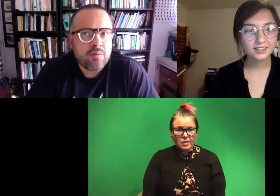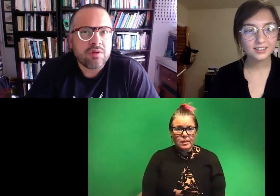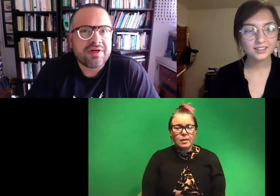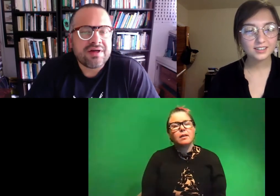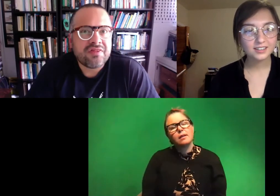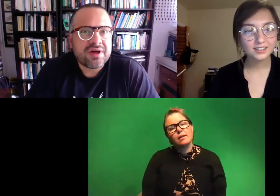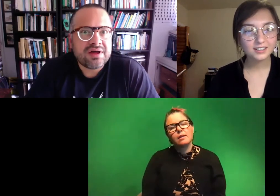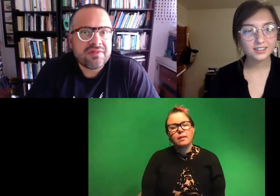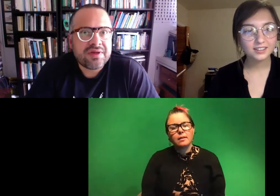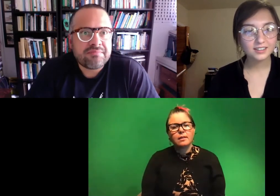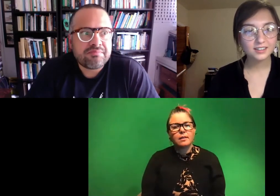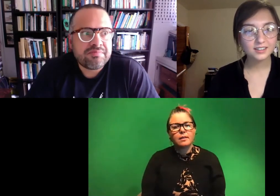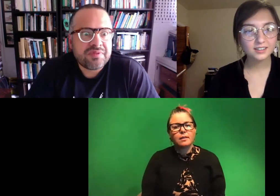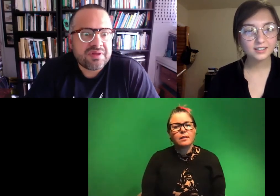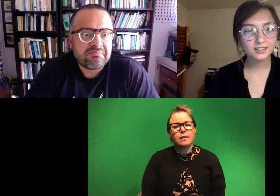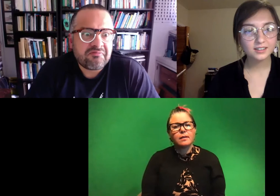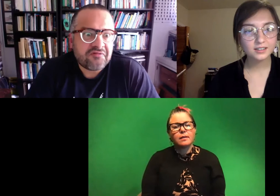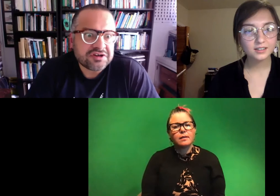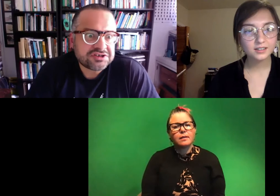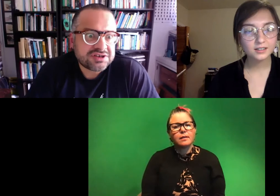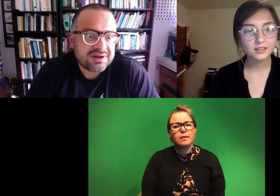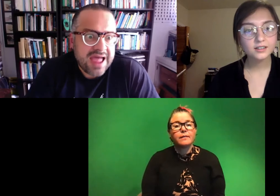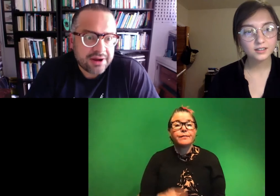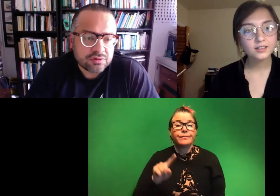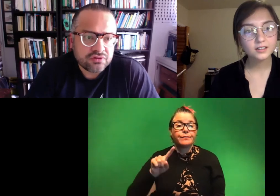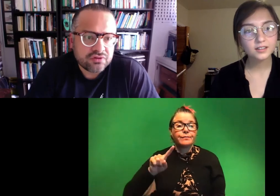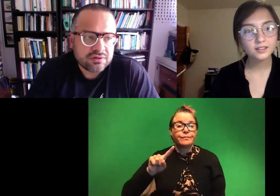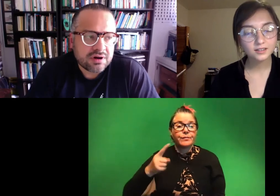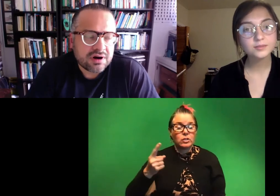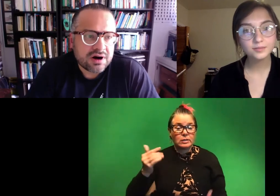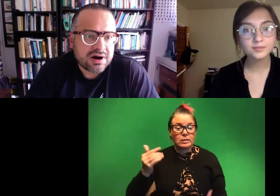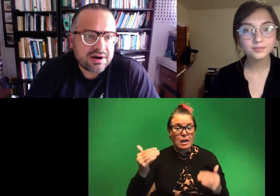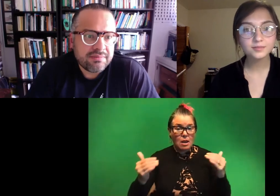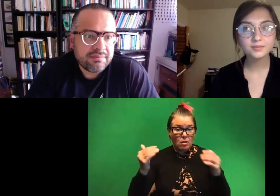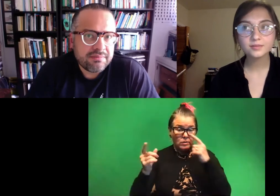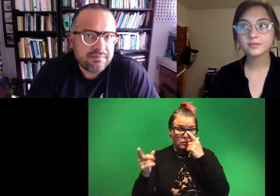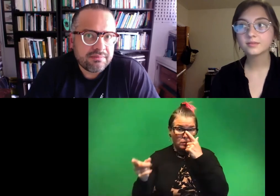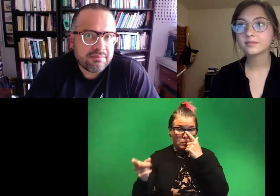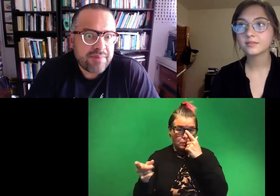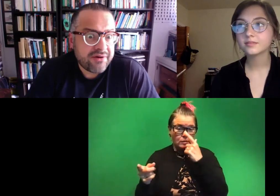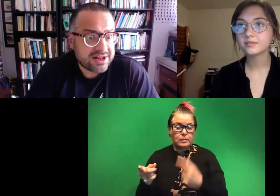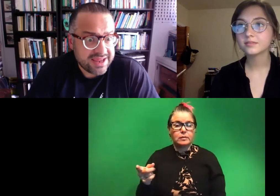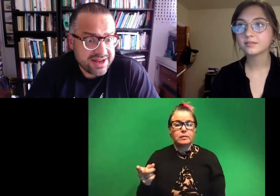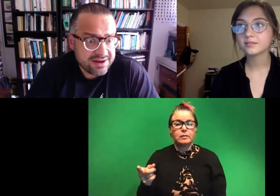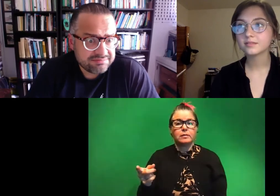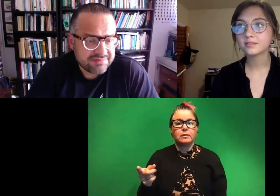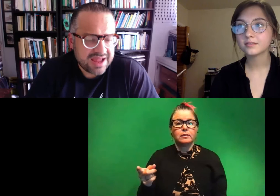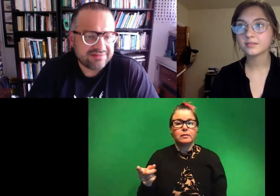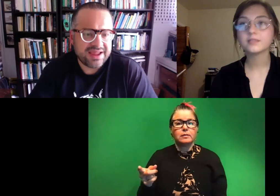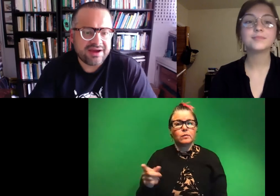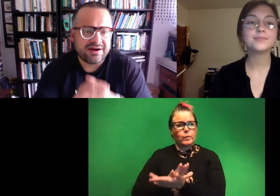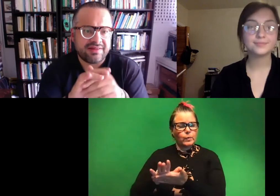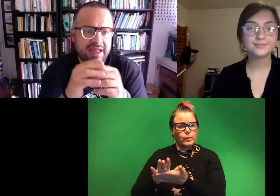Yeah, well, the first adults mm-hmm. are very clean,